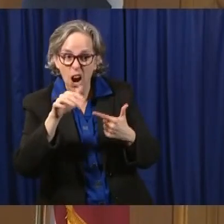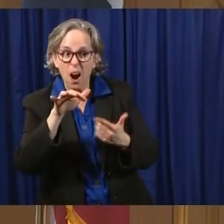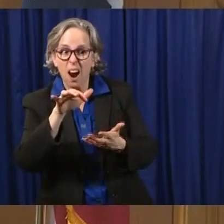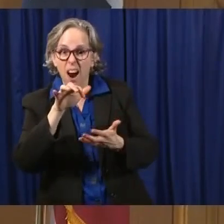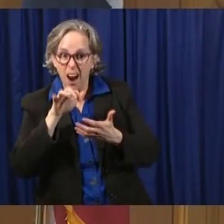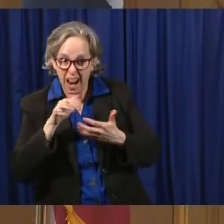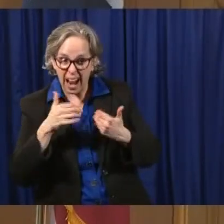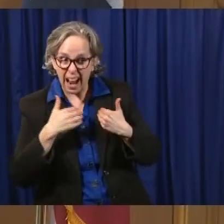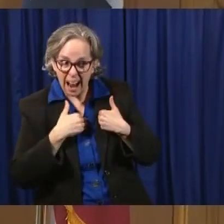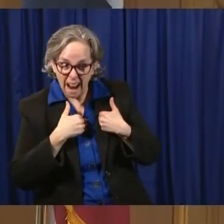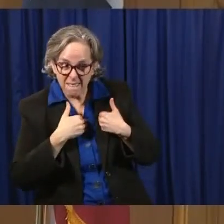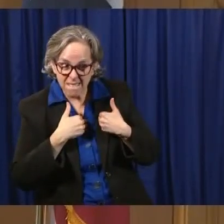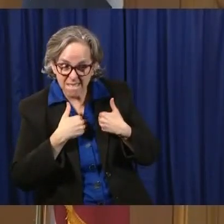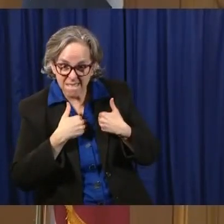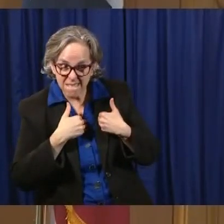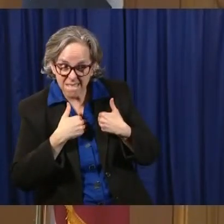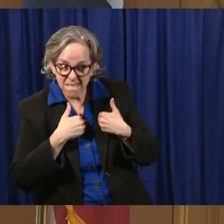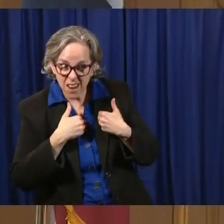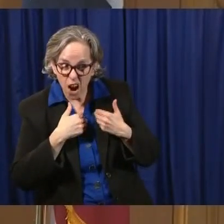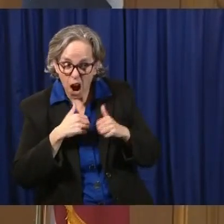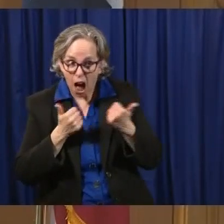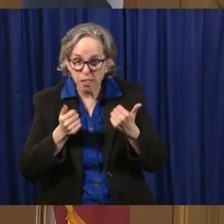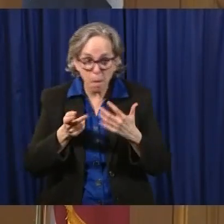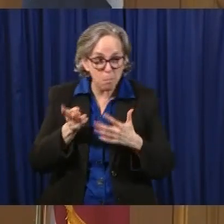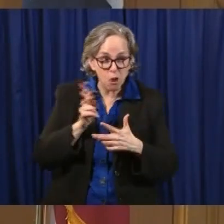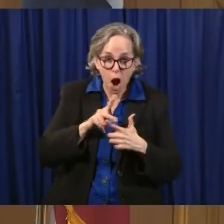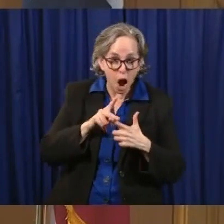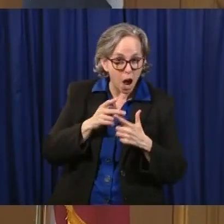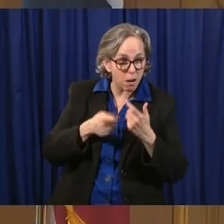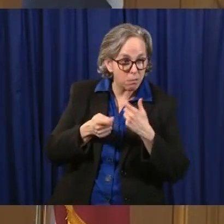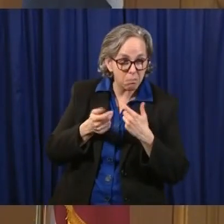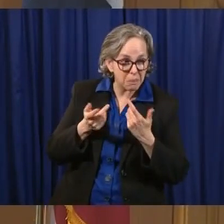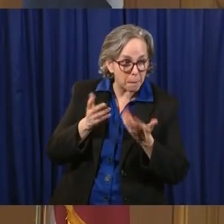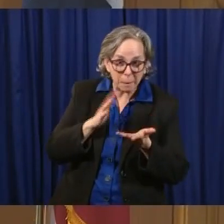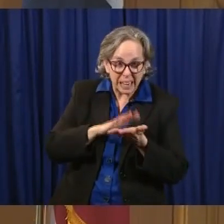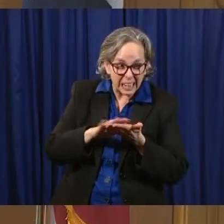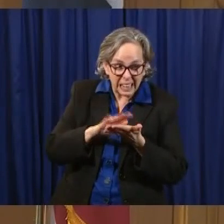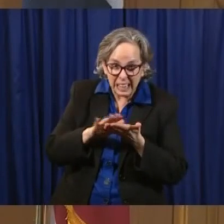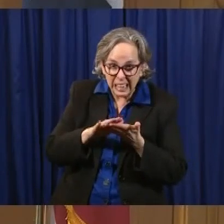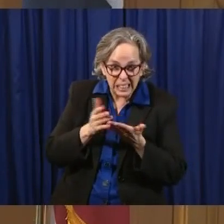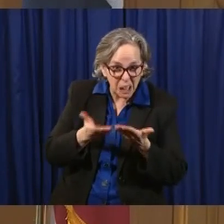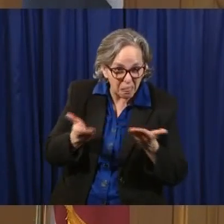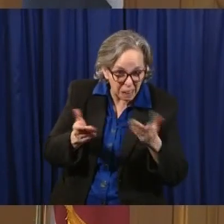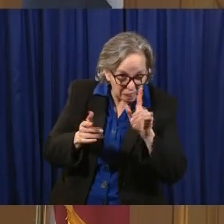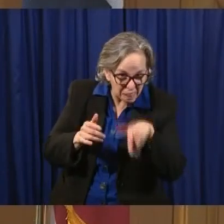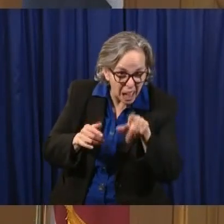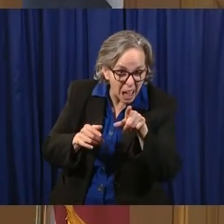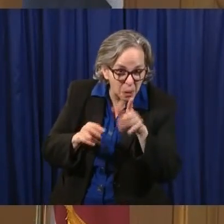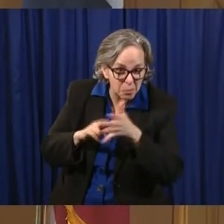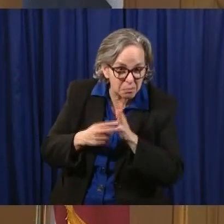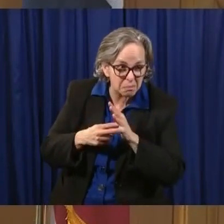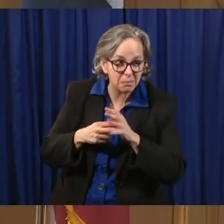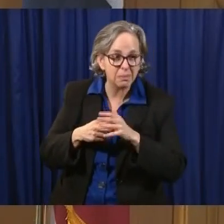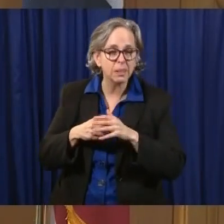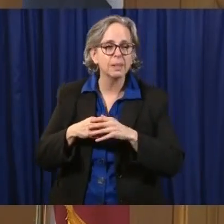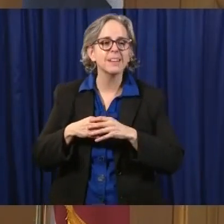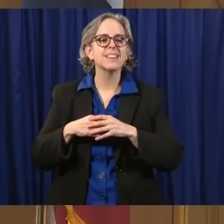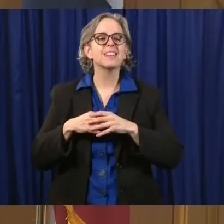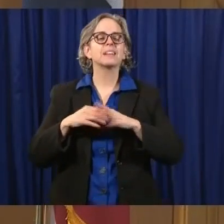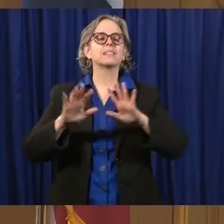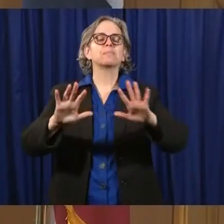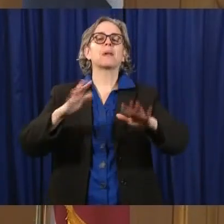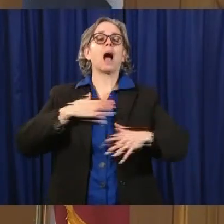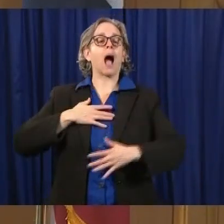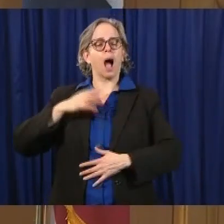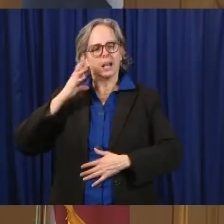into prioritizing other things like the cleaning supplies then? Well, my experience in life is the private sector usually can do